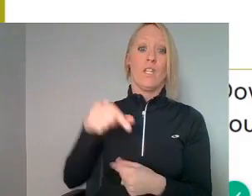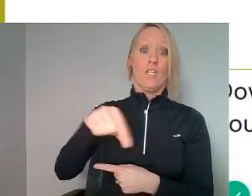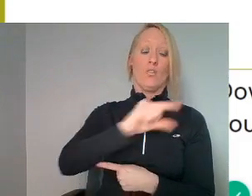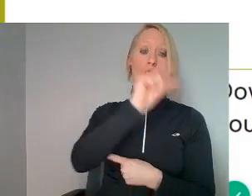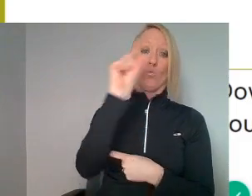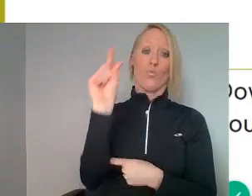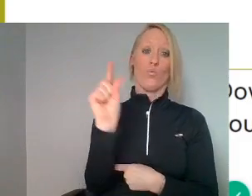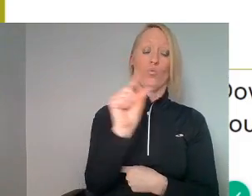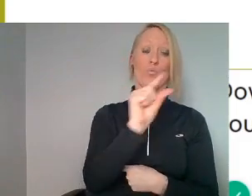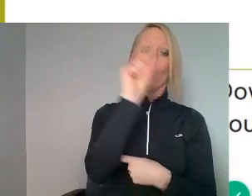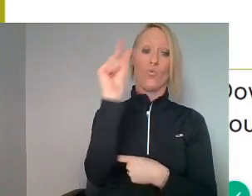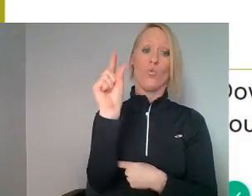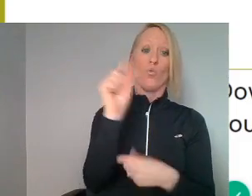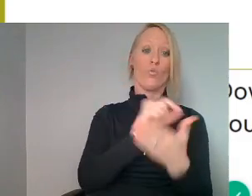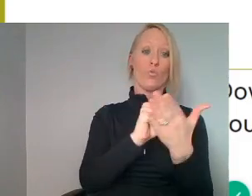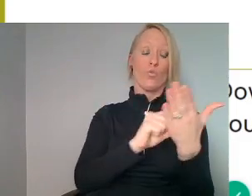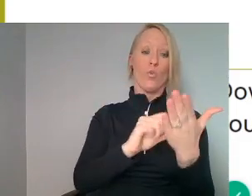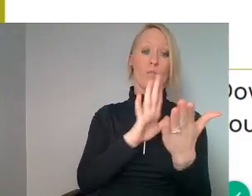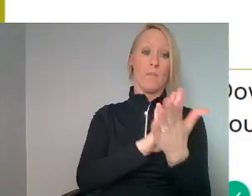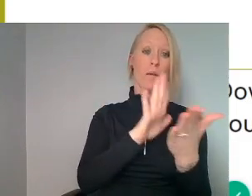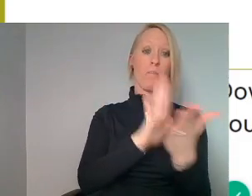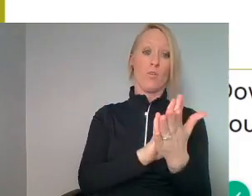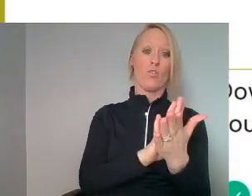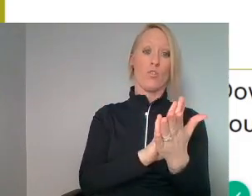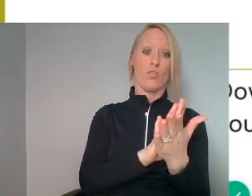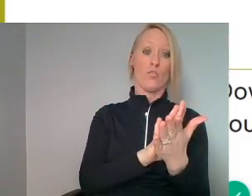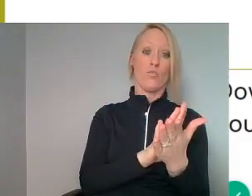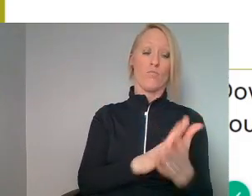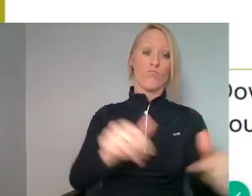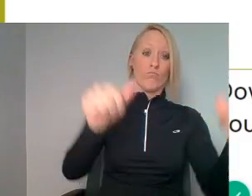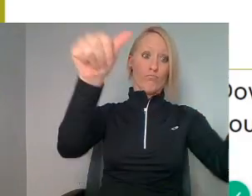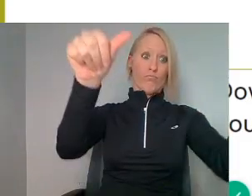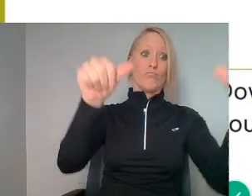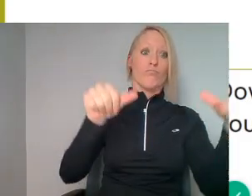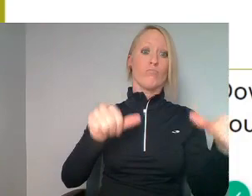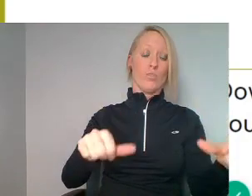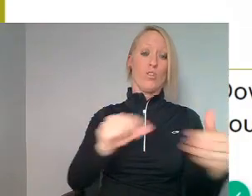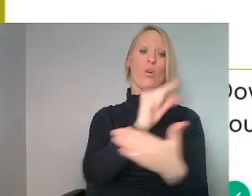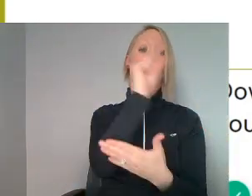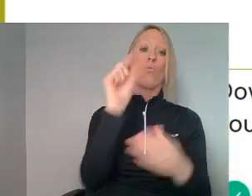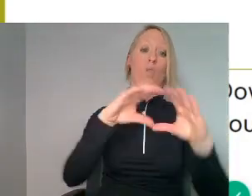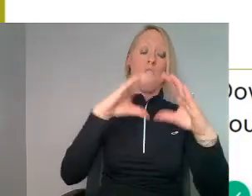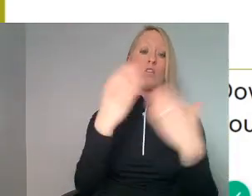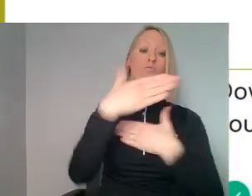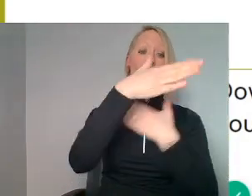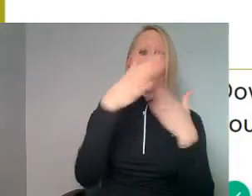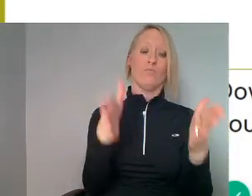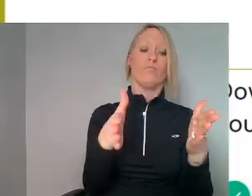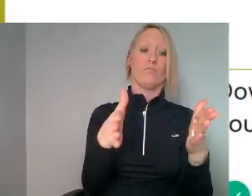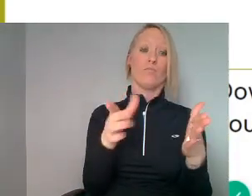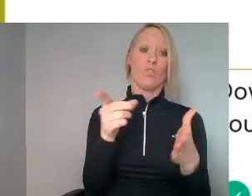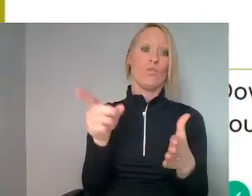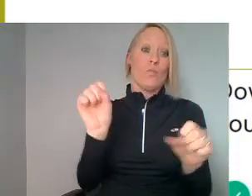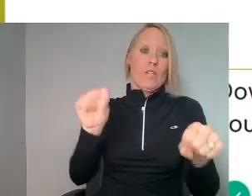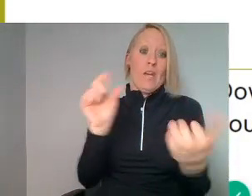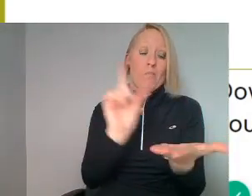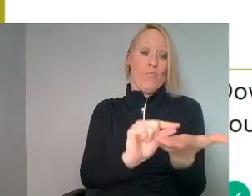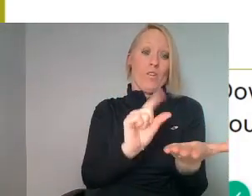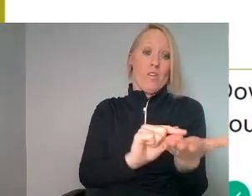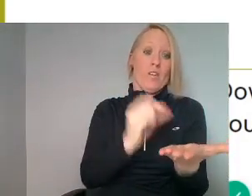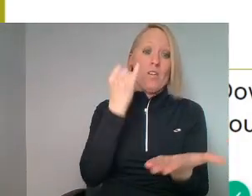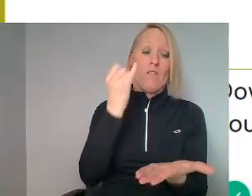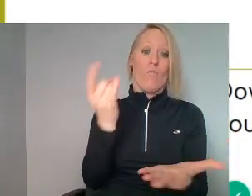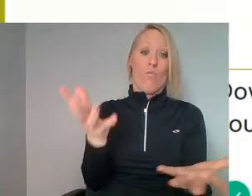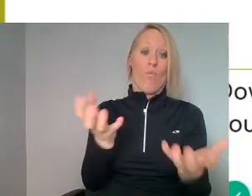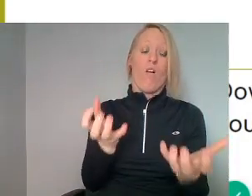time to follow along, you're welcome to. What I'm going to ask you to do is answer some questions at the end of these notes. So don't feel like you have to